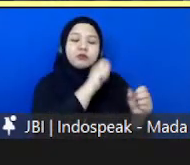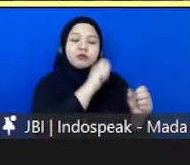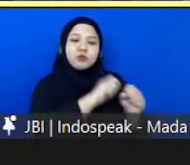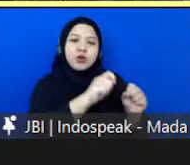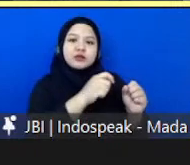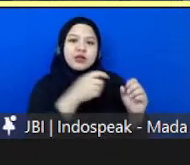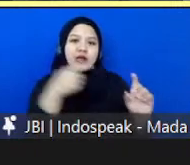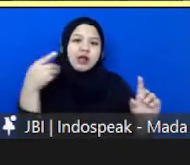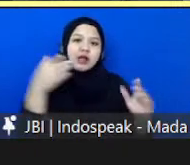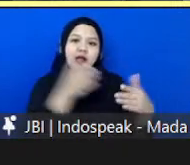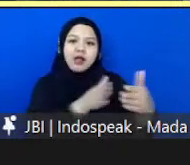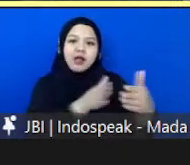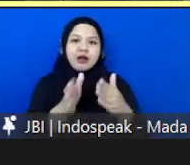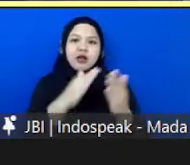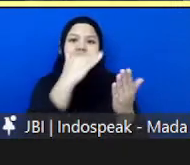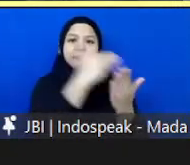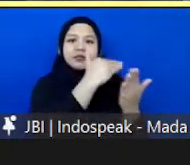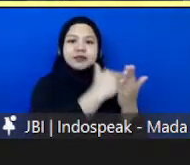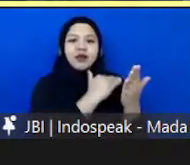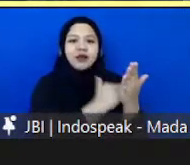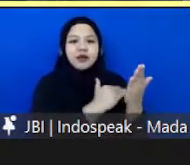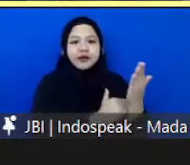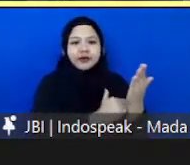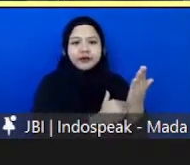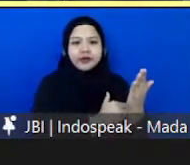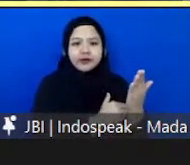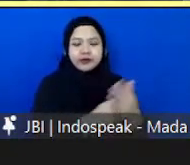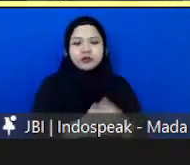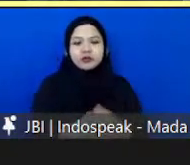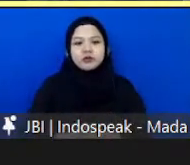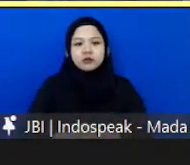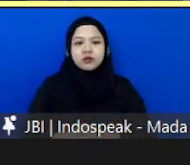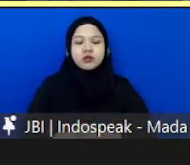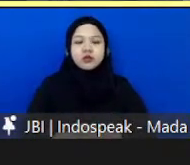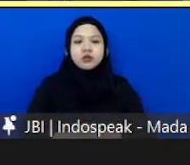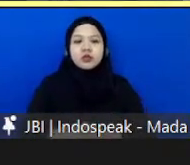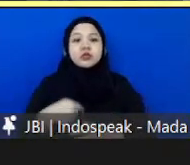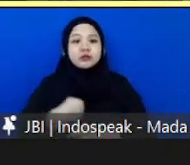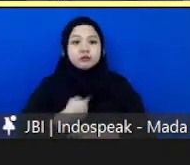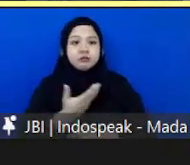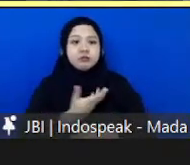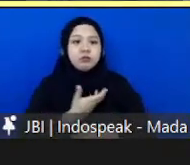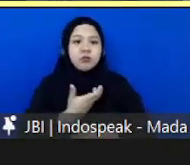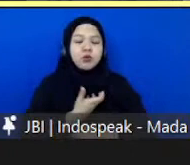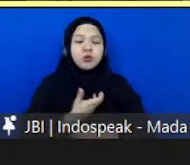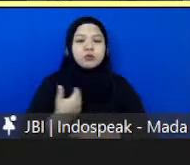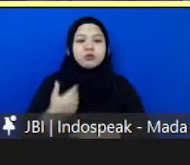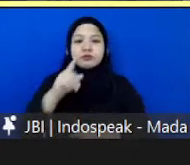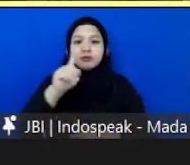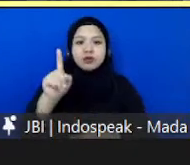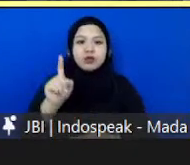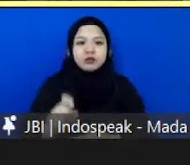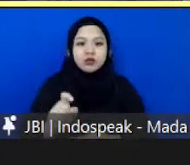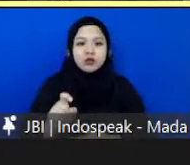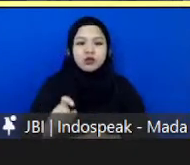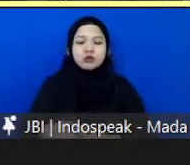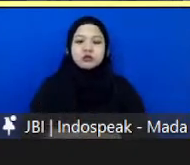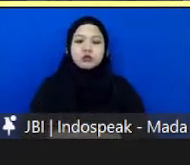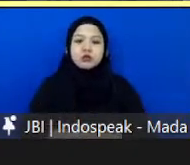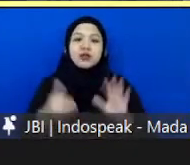I would like to end with posting a few questions After the 6 months